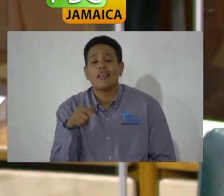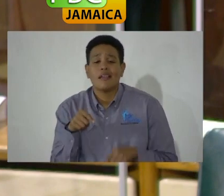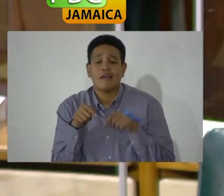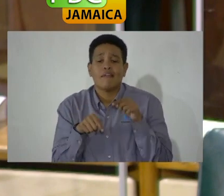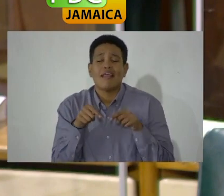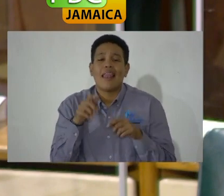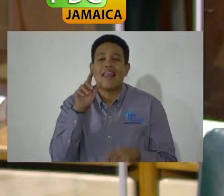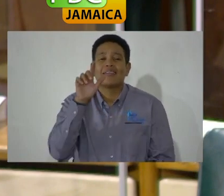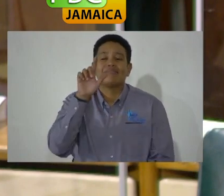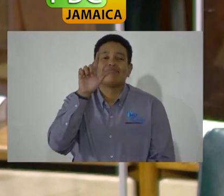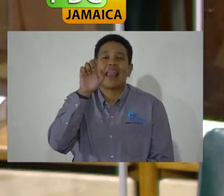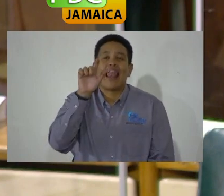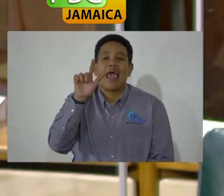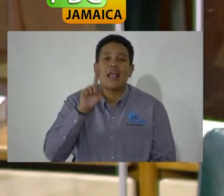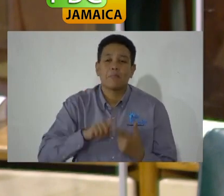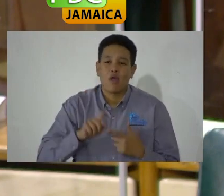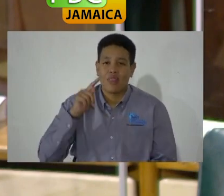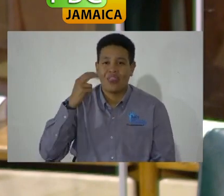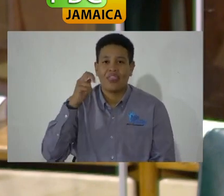local market is at